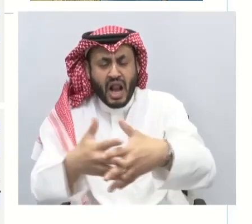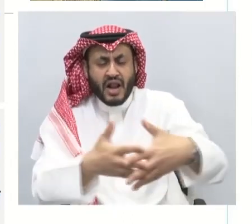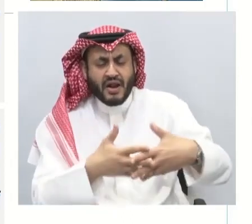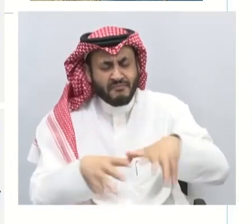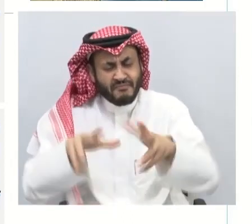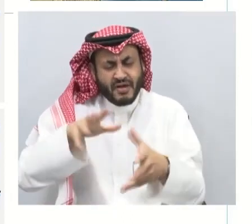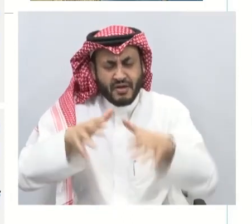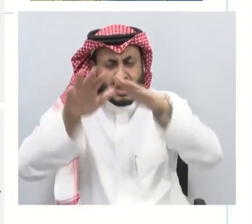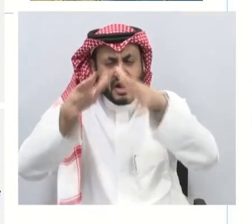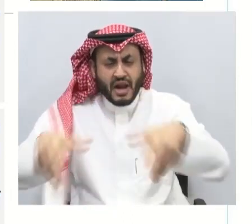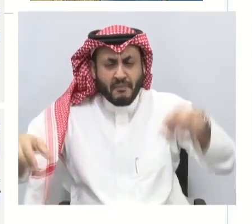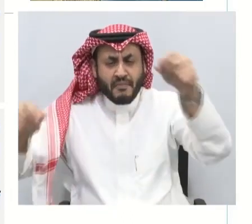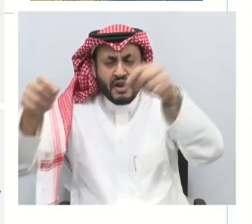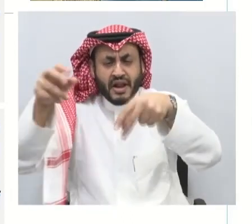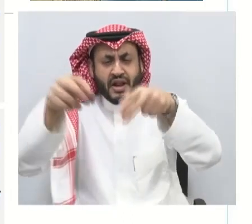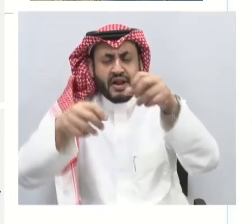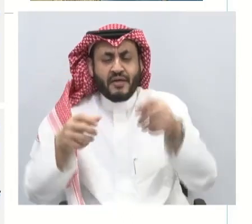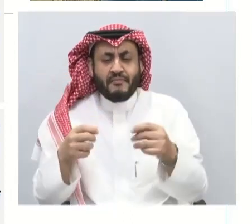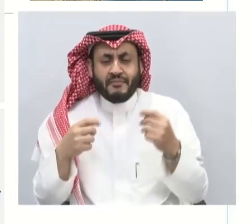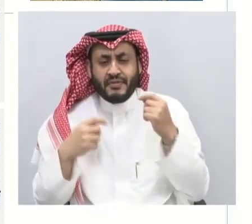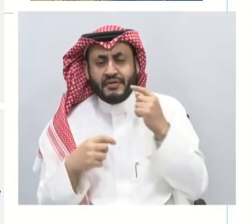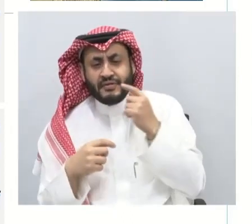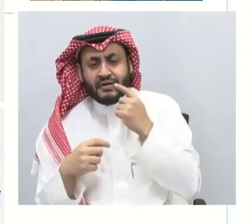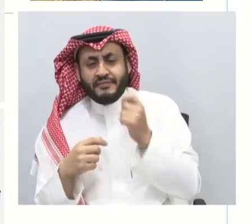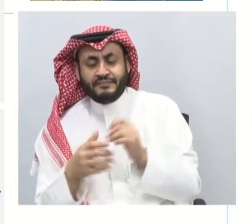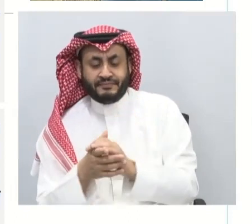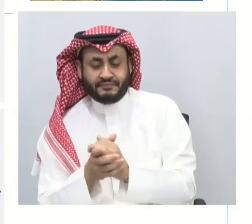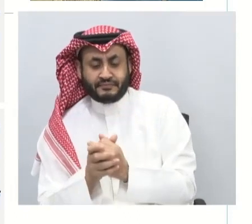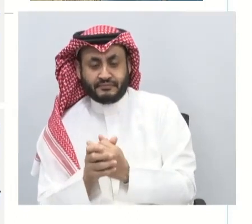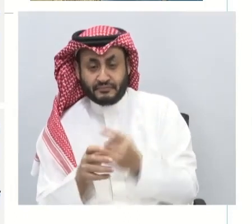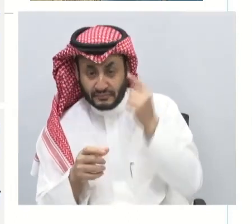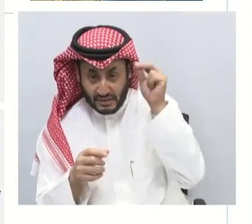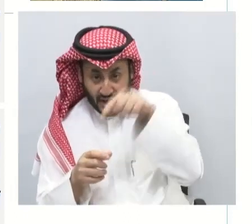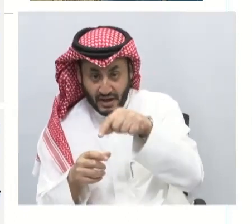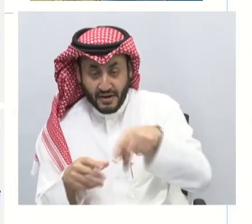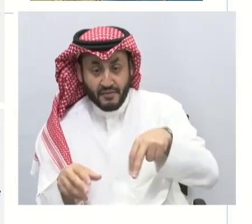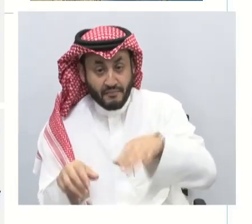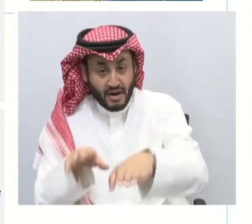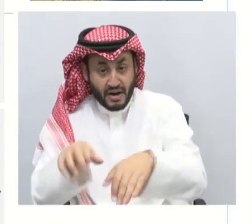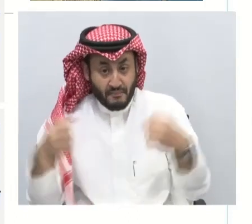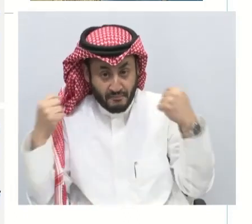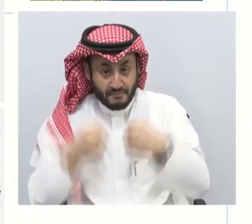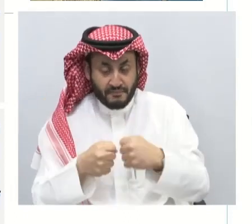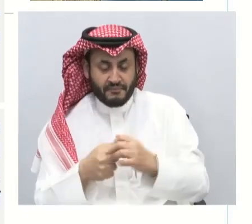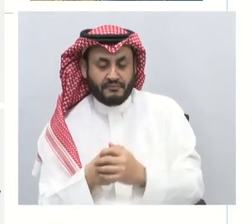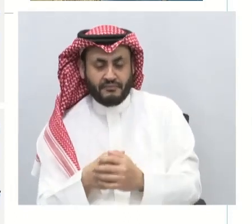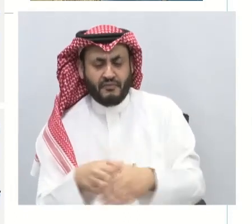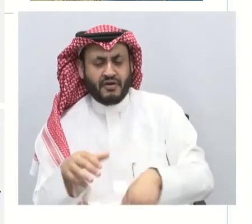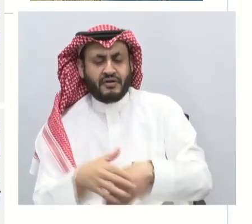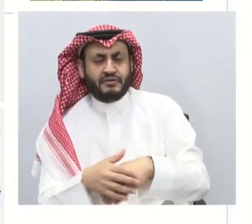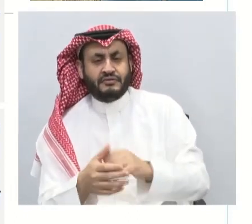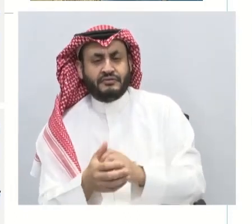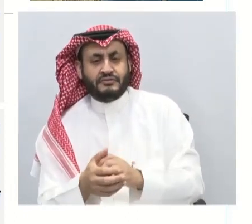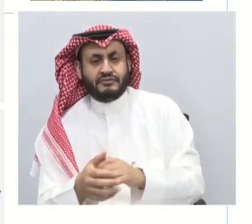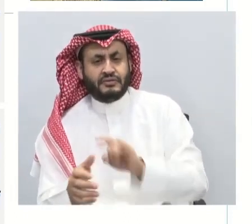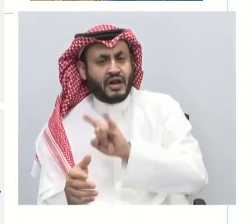snow in the mountains. If you're planning to go there, don't forget your boots and jackets. And now for sports, here is